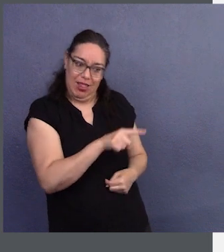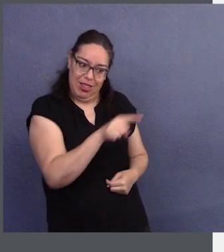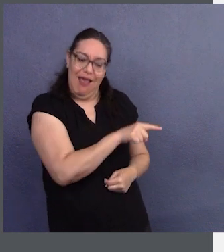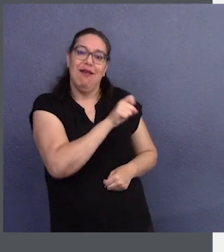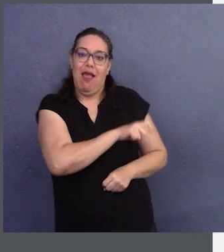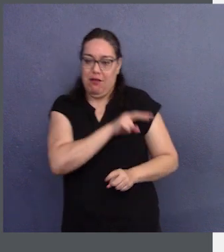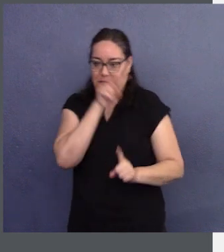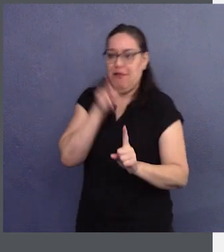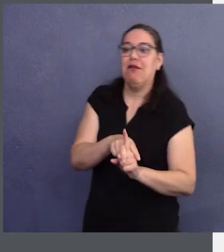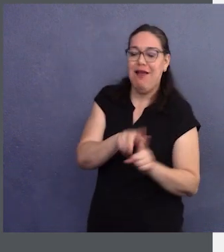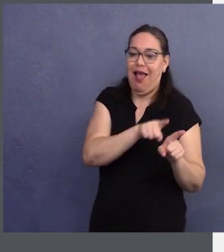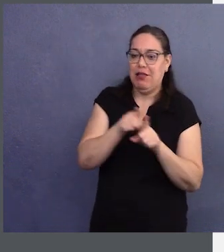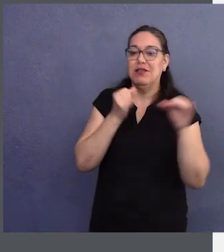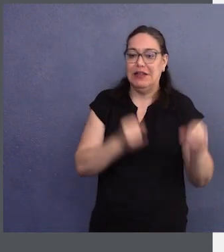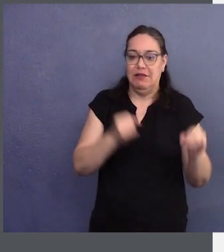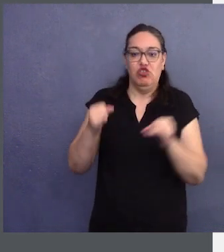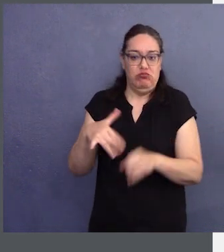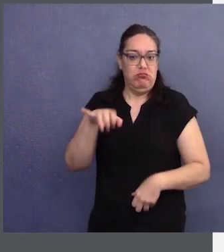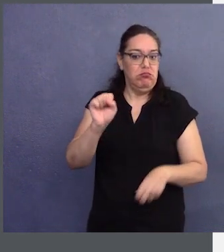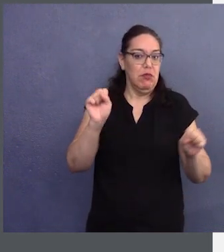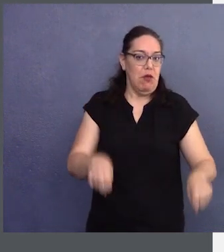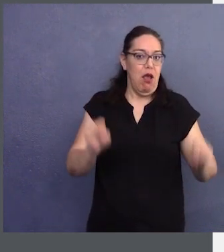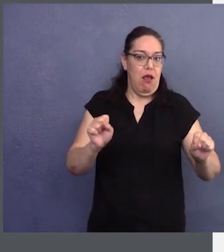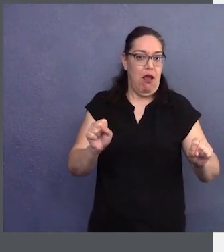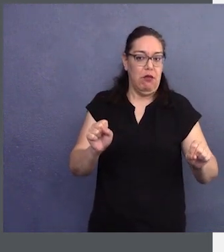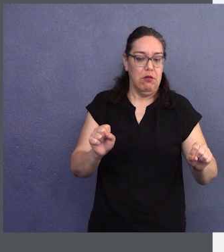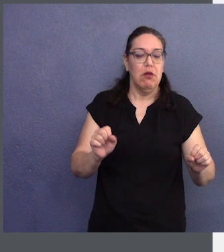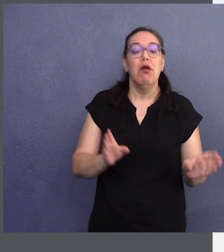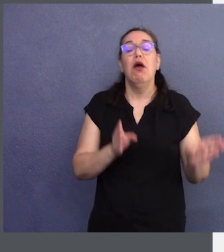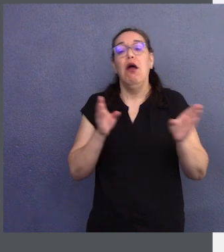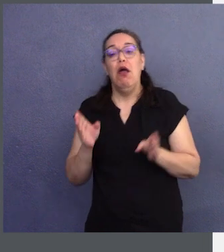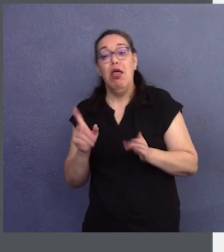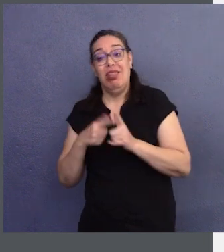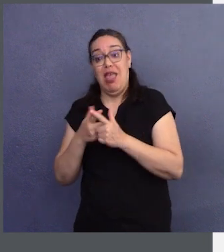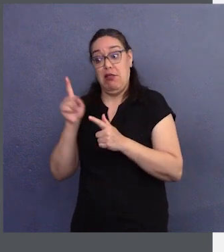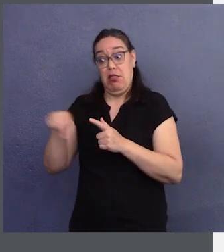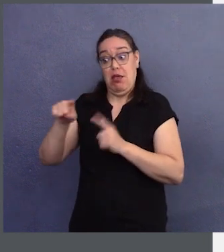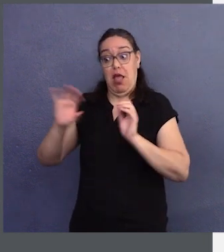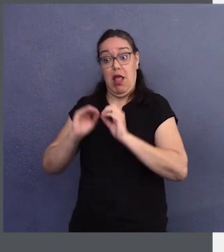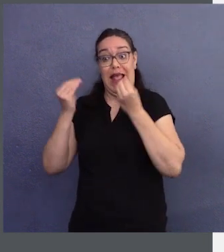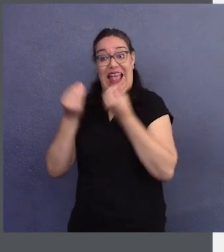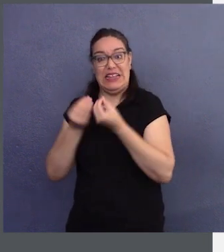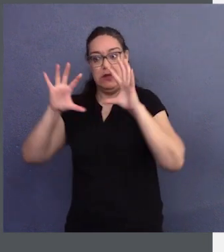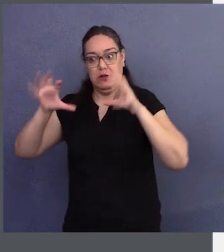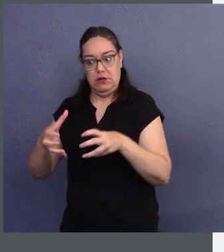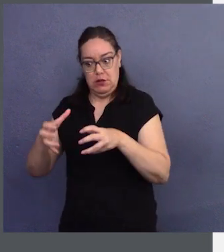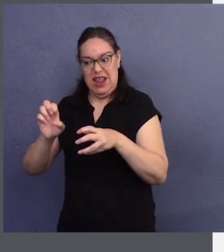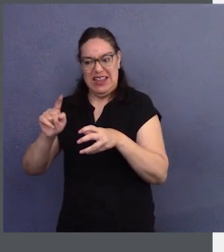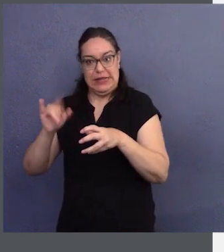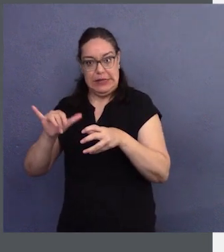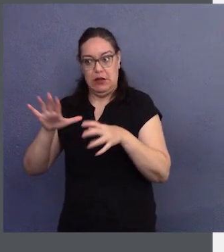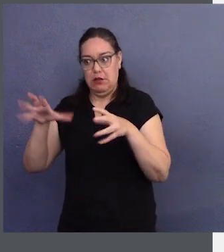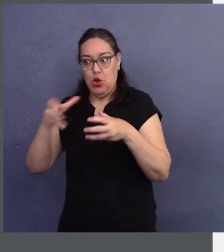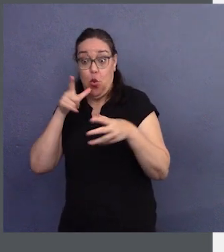apply as individuals, right? And then the entity that actually,